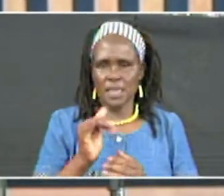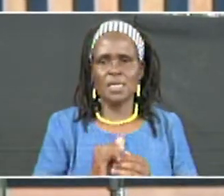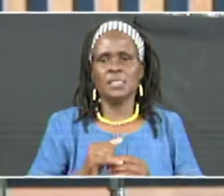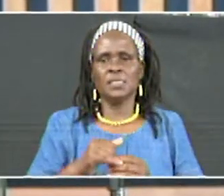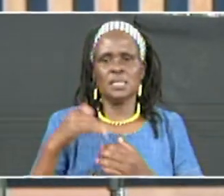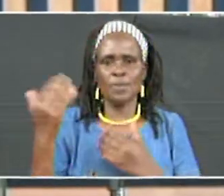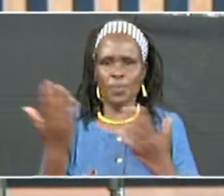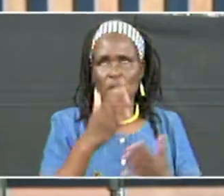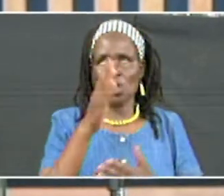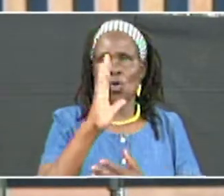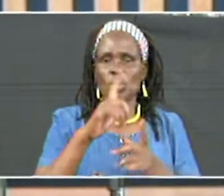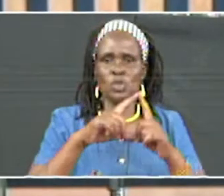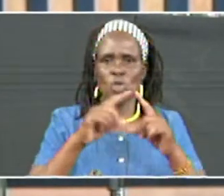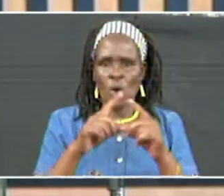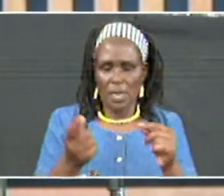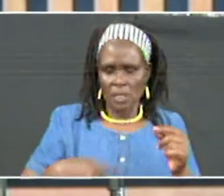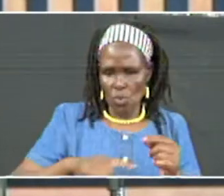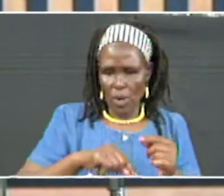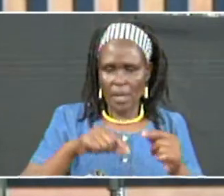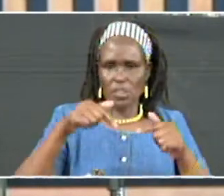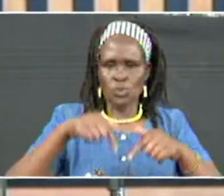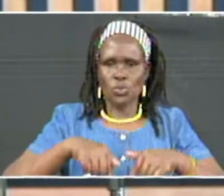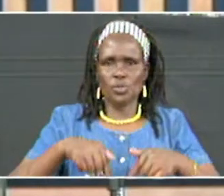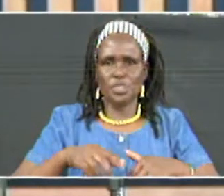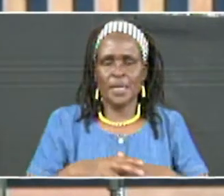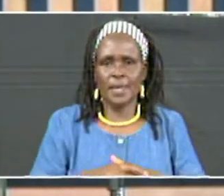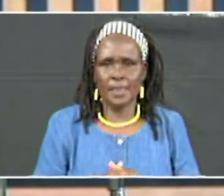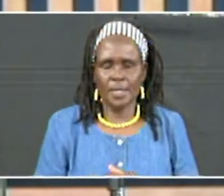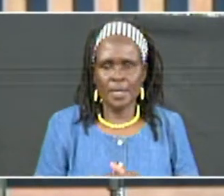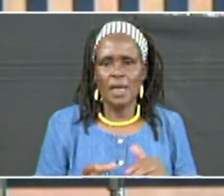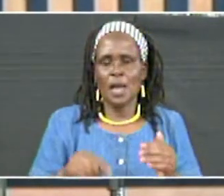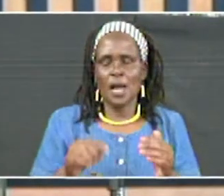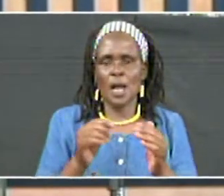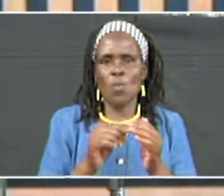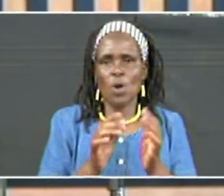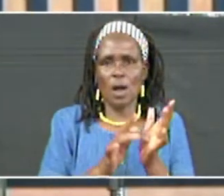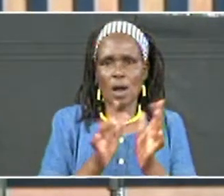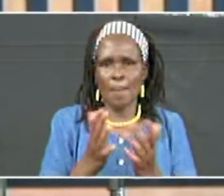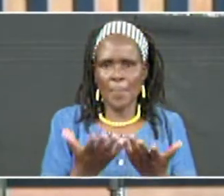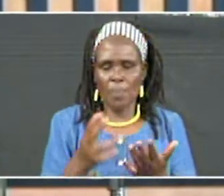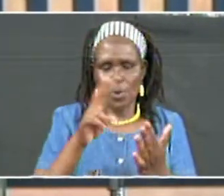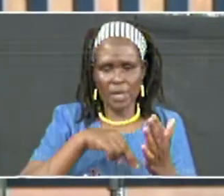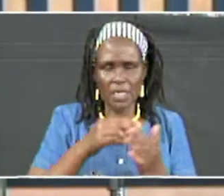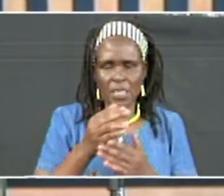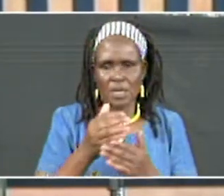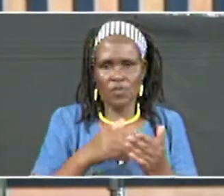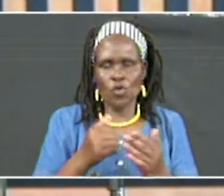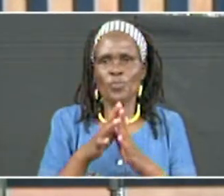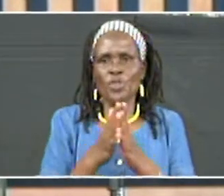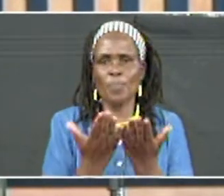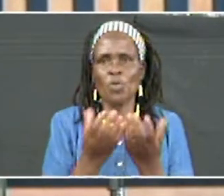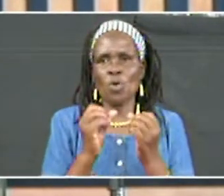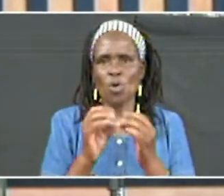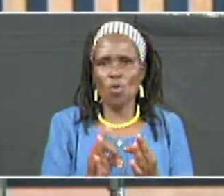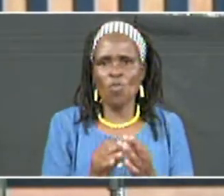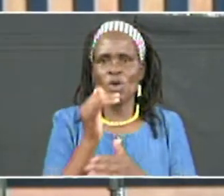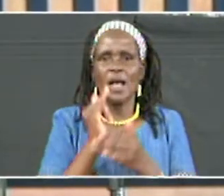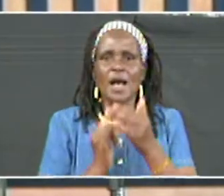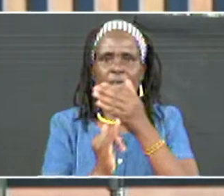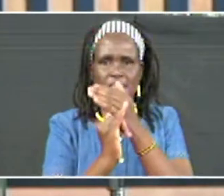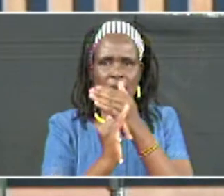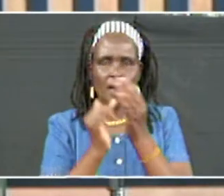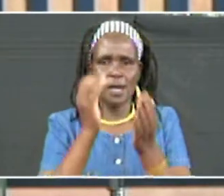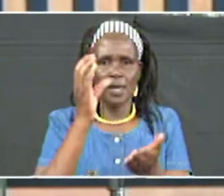God's word today. Our Bible reading will be from the book of Isaiah,